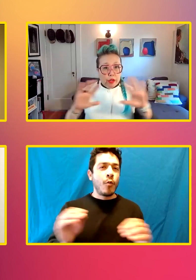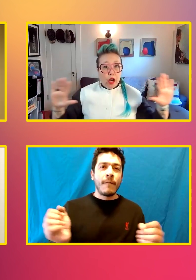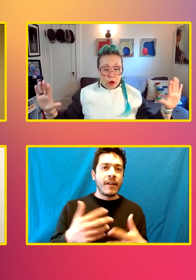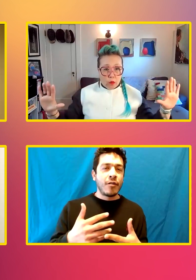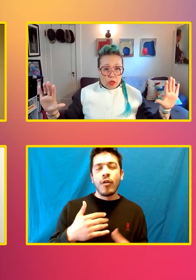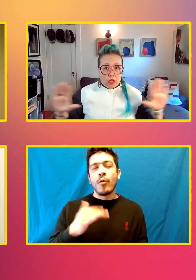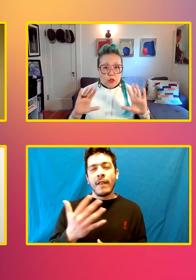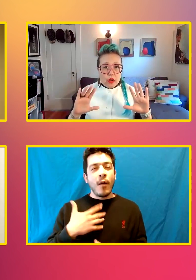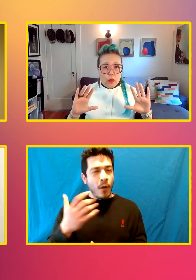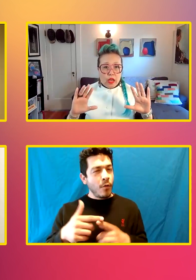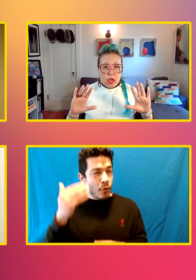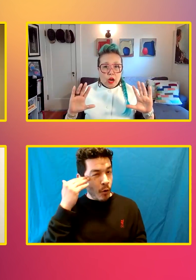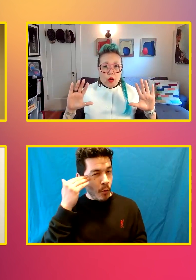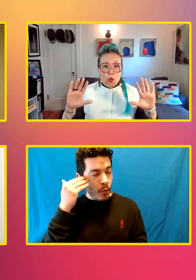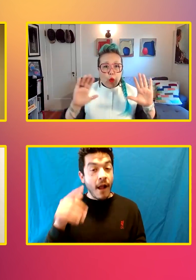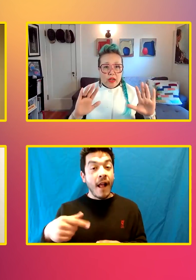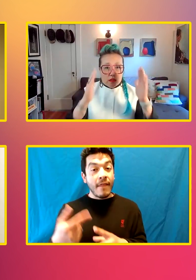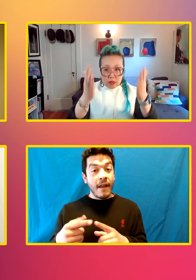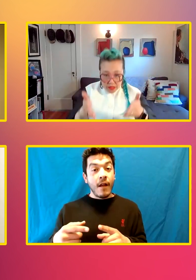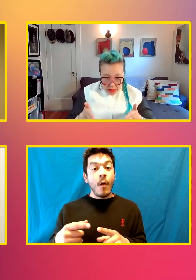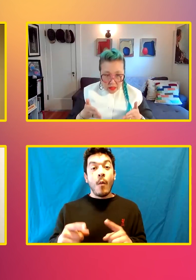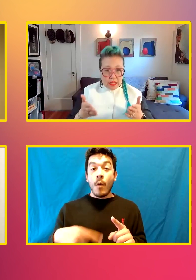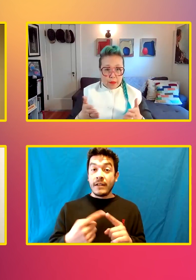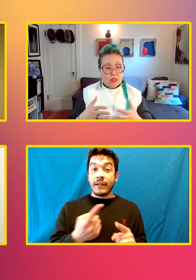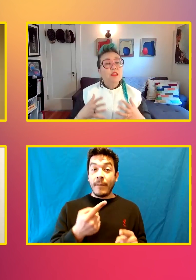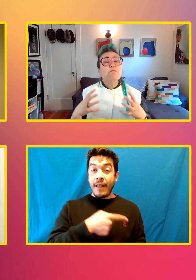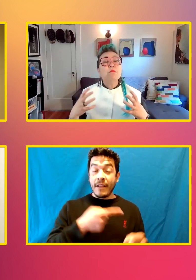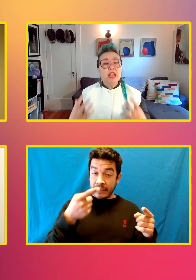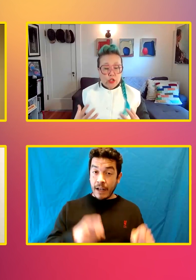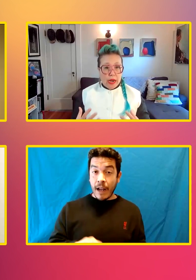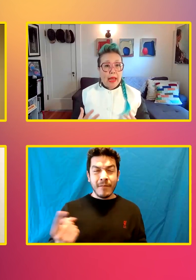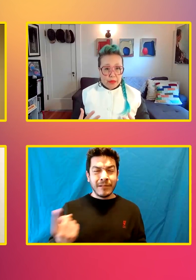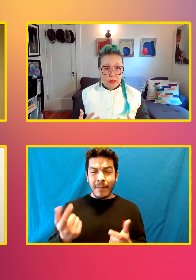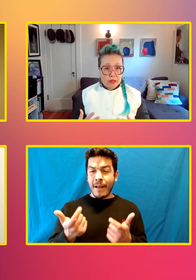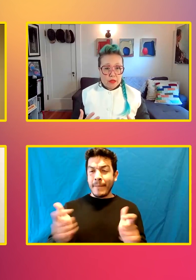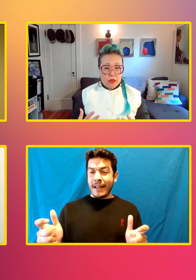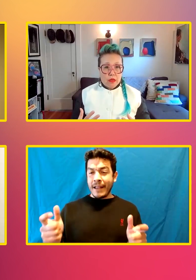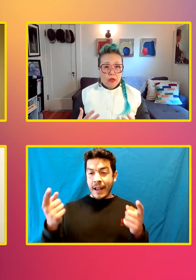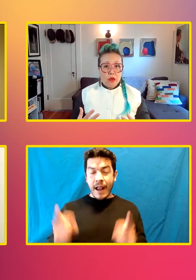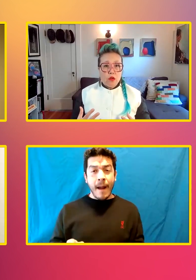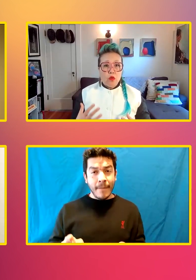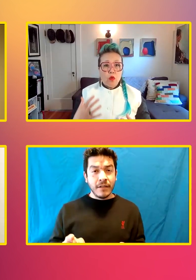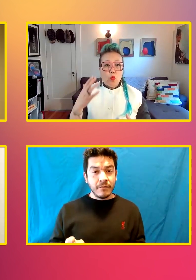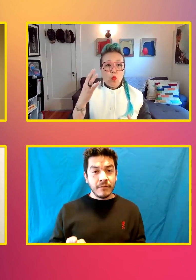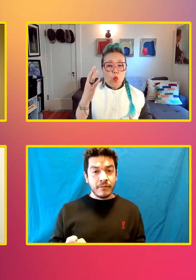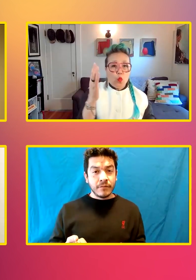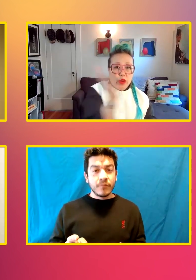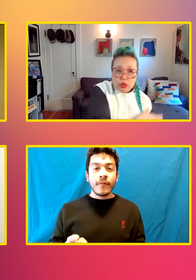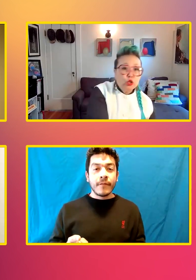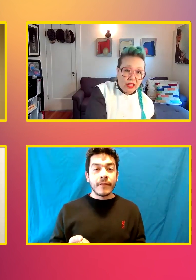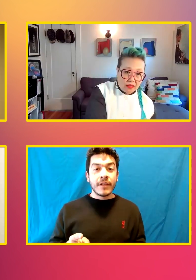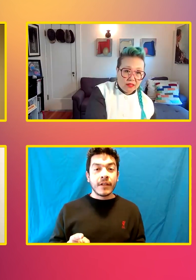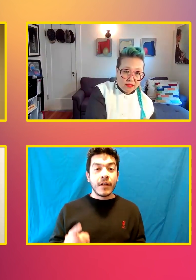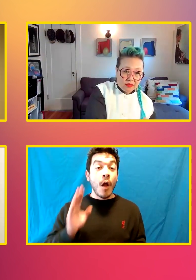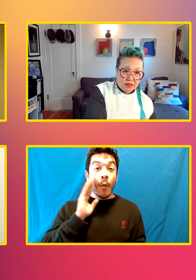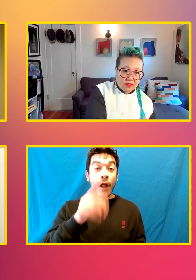I want to know. So that way, when something like this happens, something major happens, will